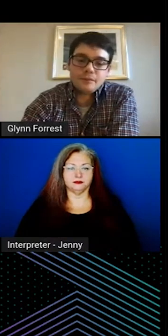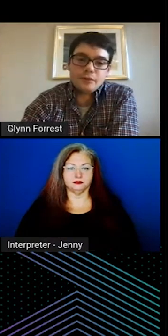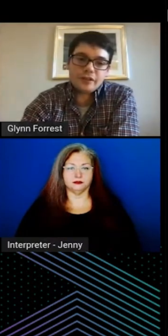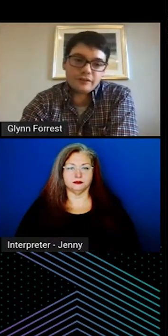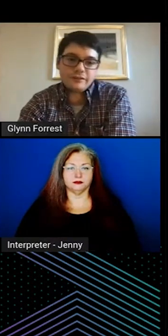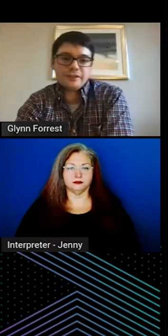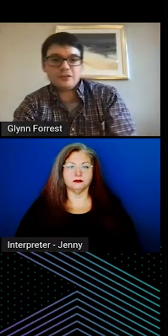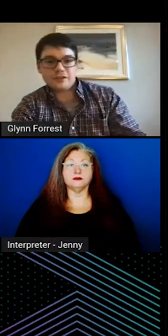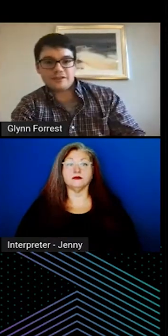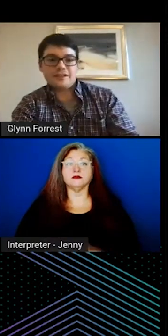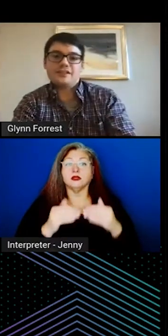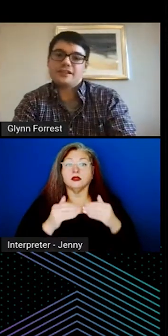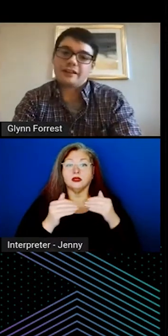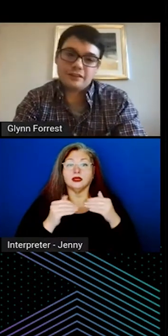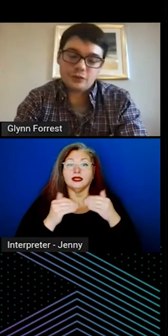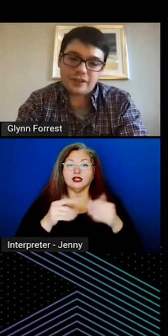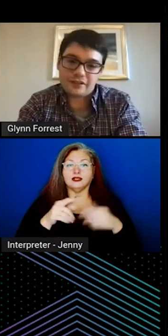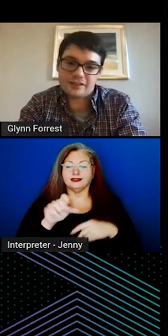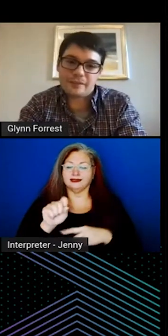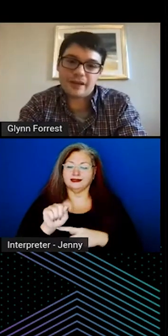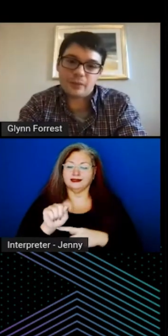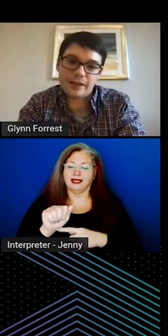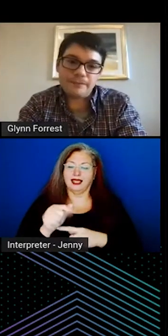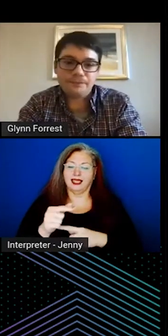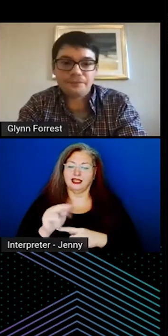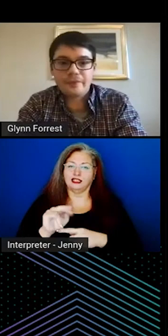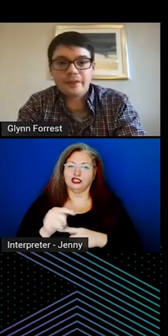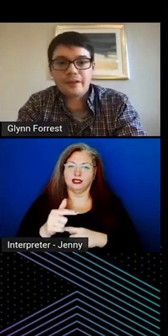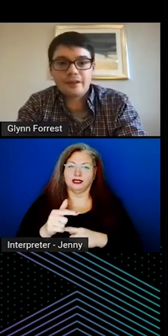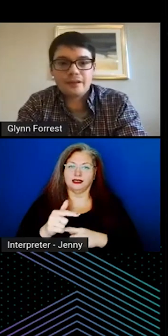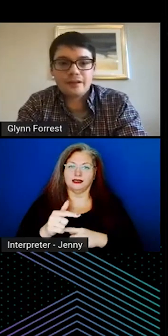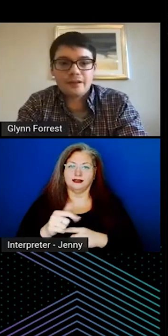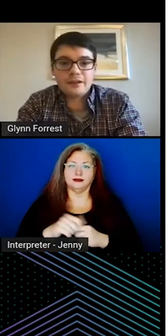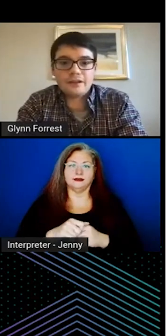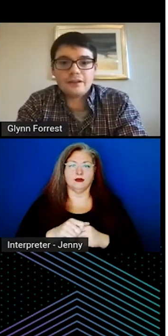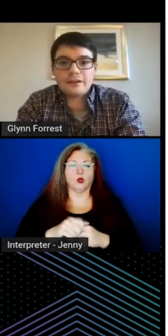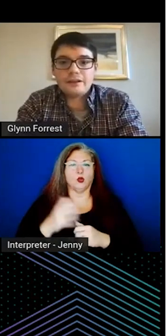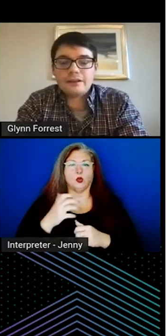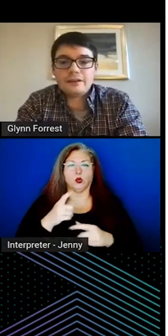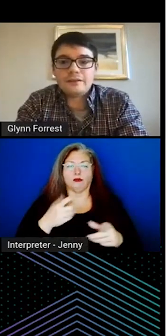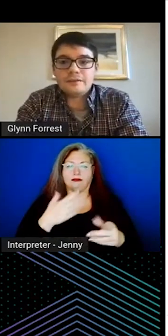And moving on, let's look at staging. Oh dear, it's in a bad way.